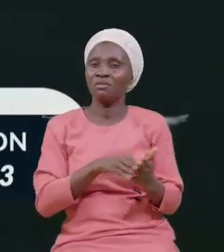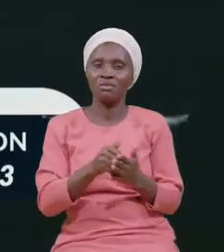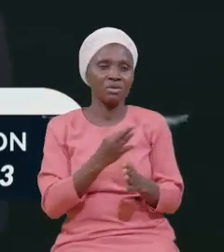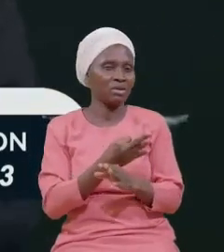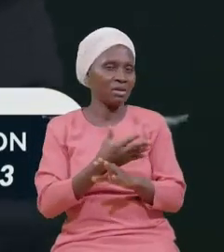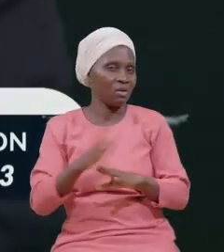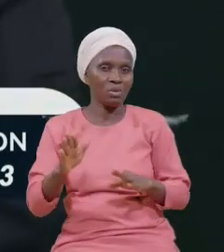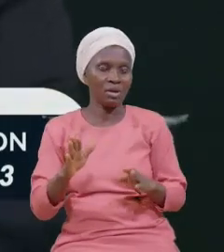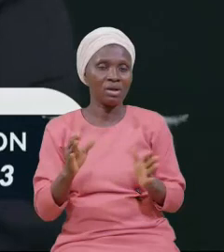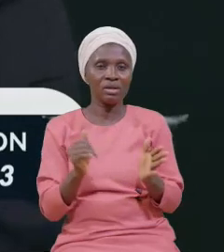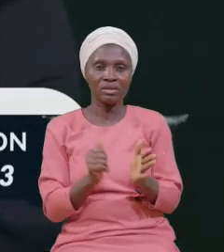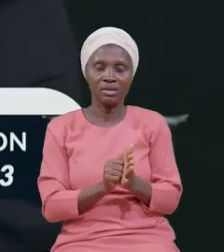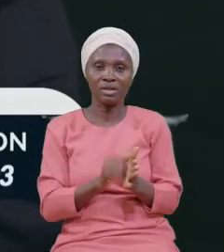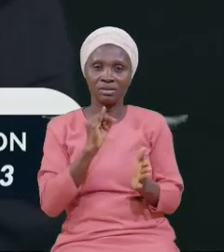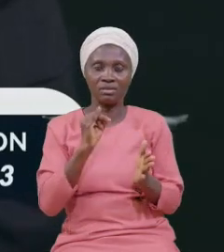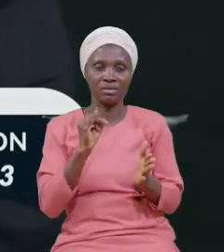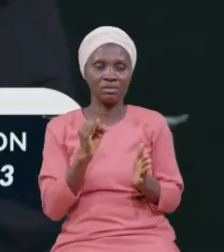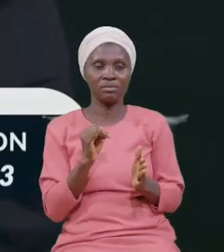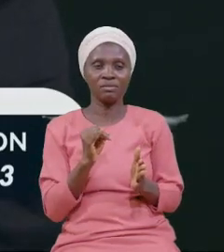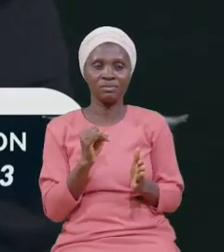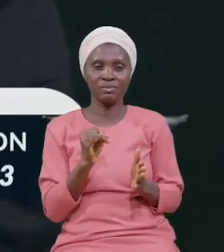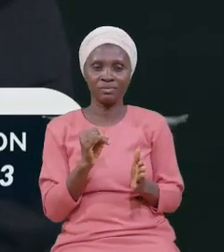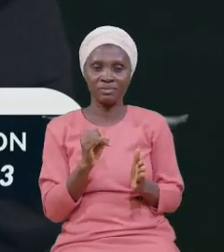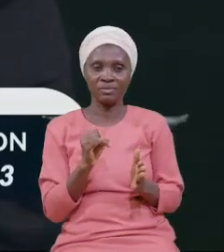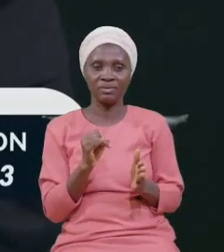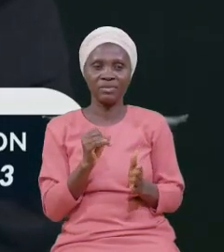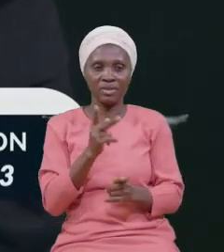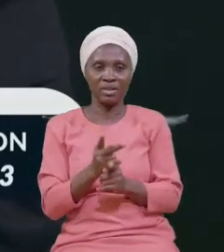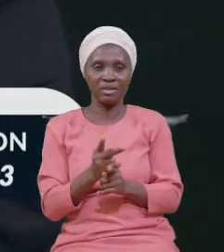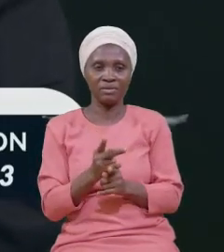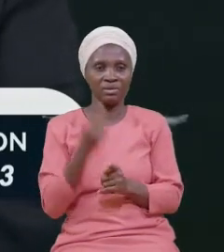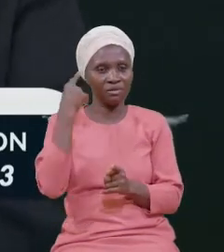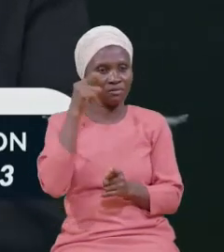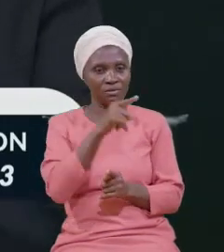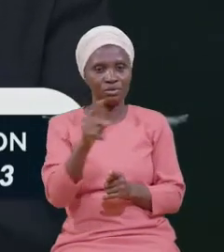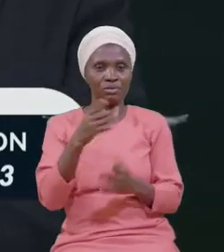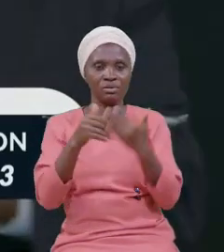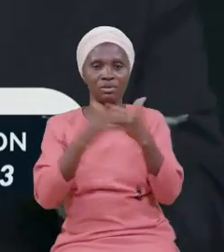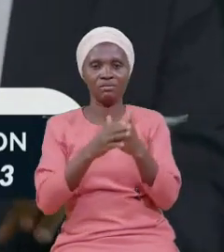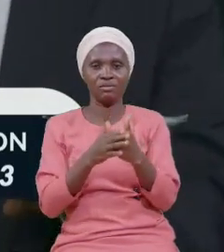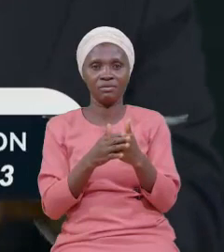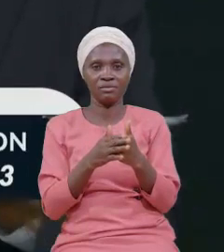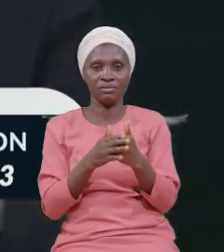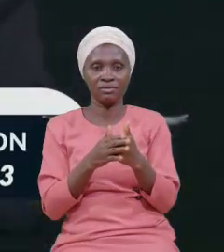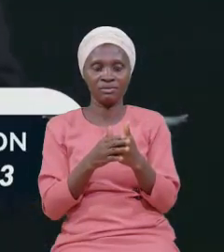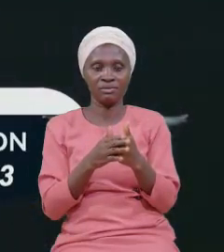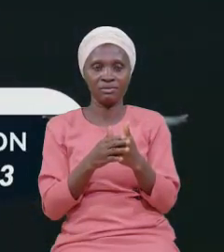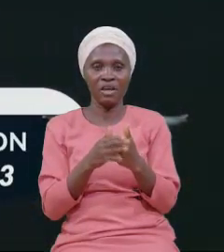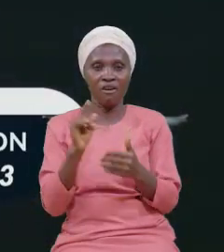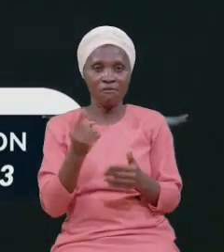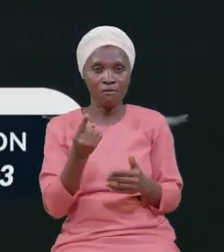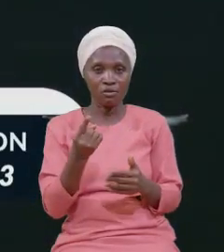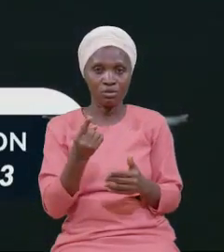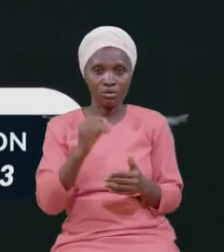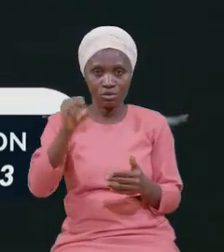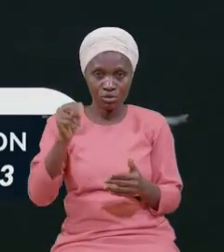for you. 1 John chapter 3, reading from verse 1. In 1 John chapter 3, verse 1,